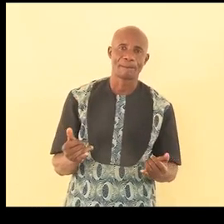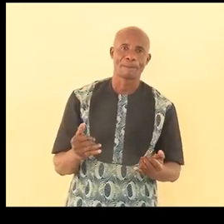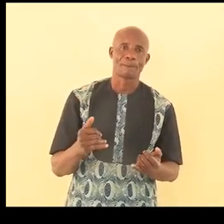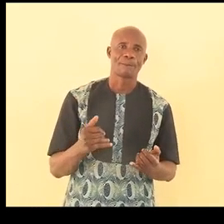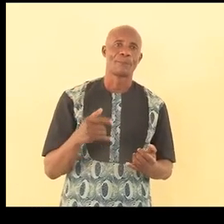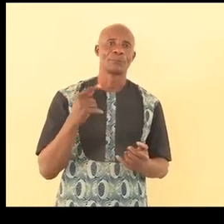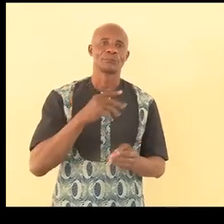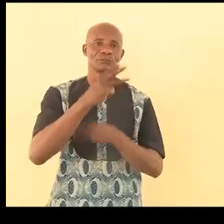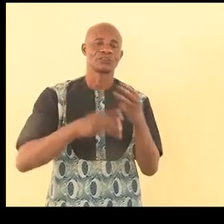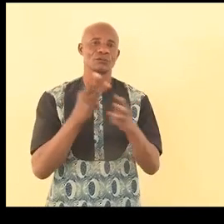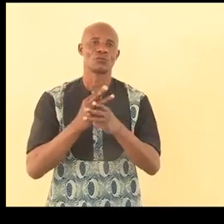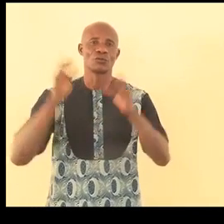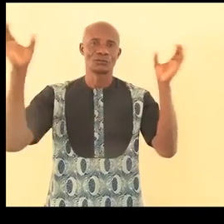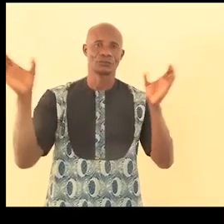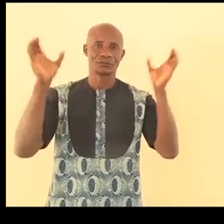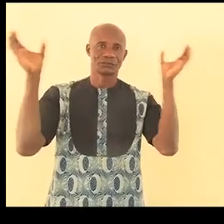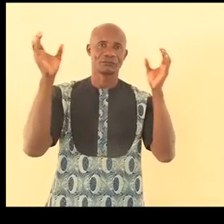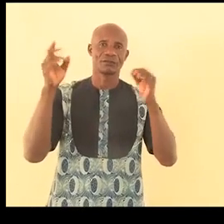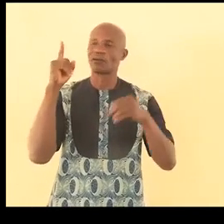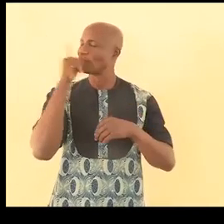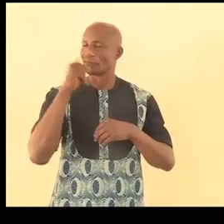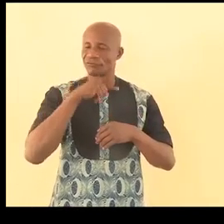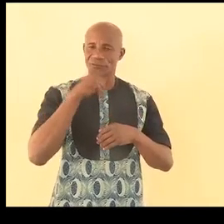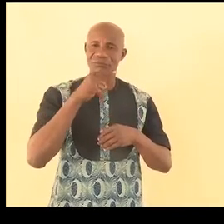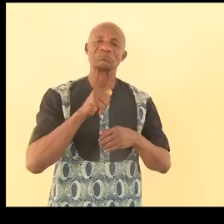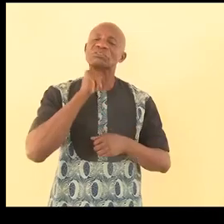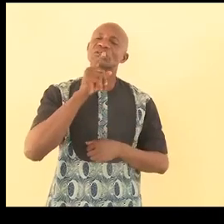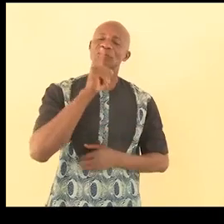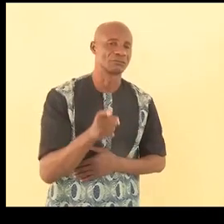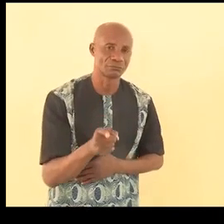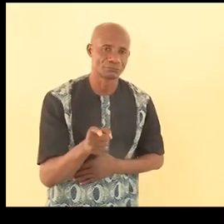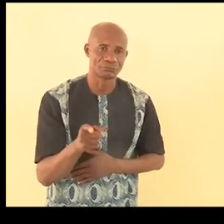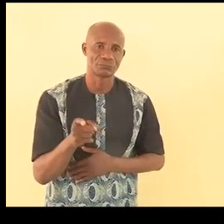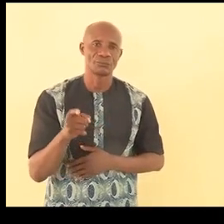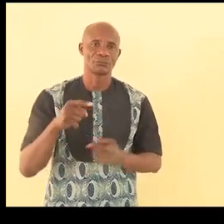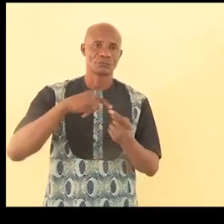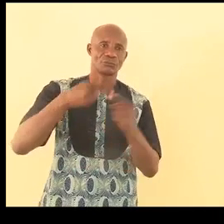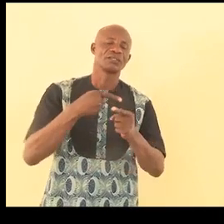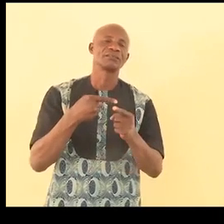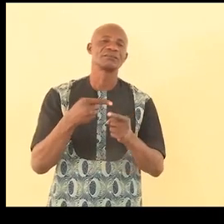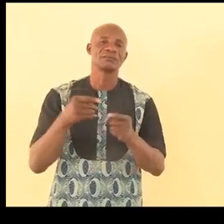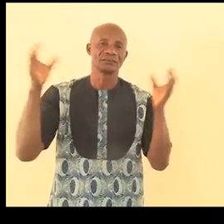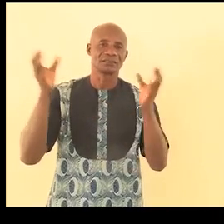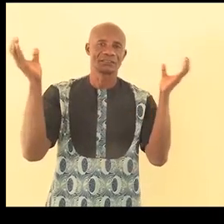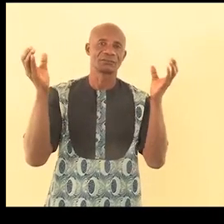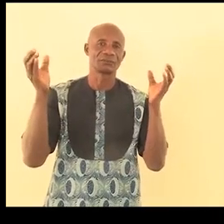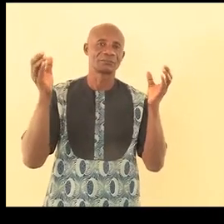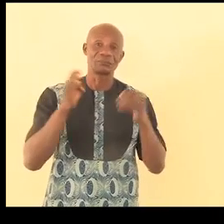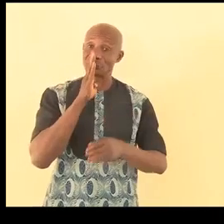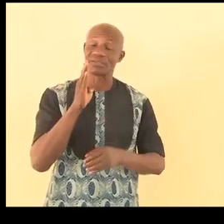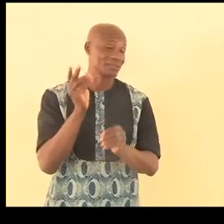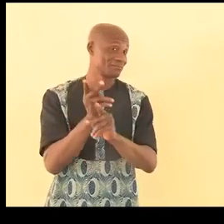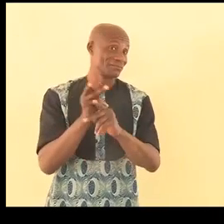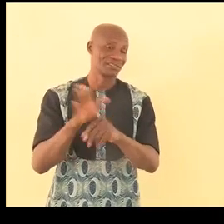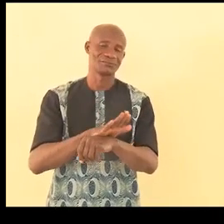Now, the world celebrates falsehood, not truth. When it celebrates you,